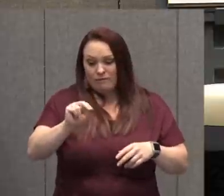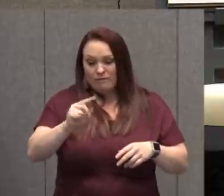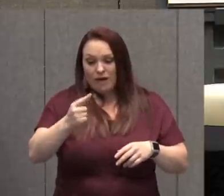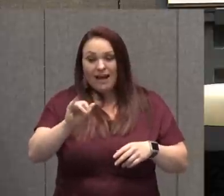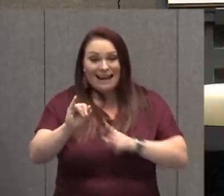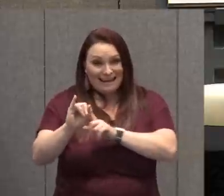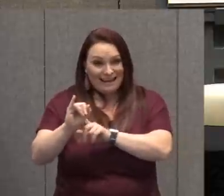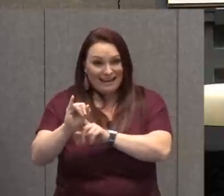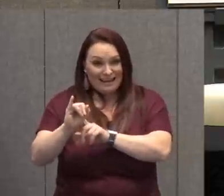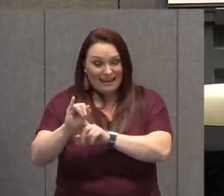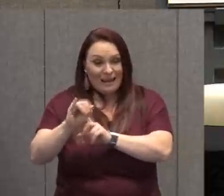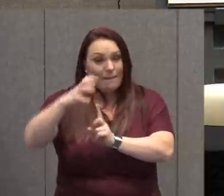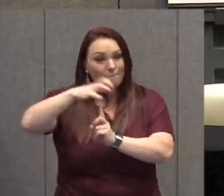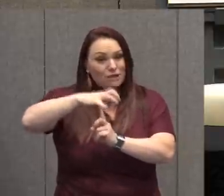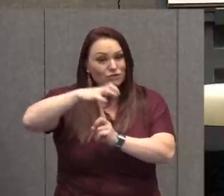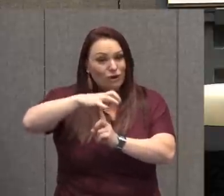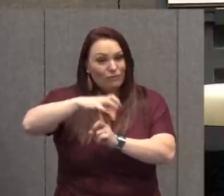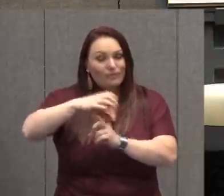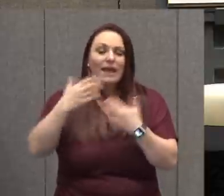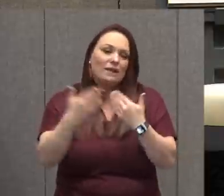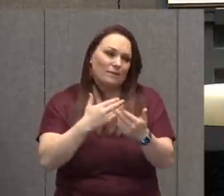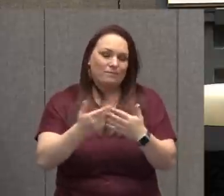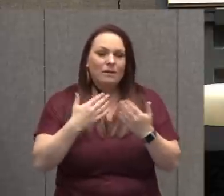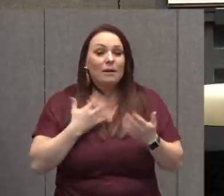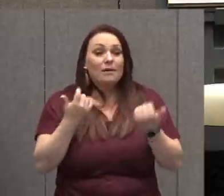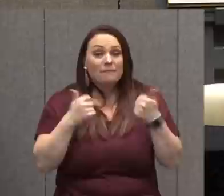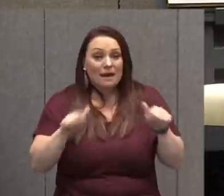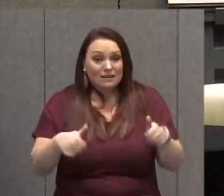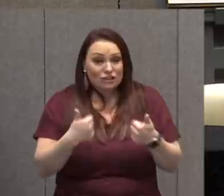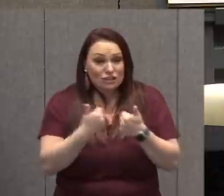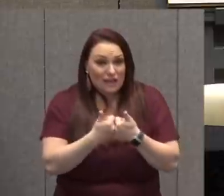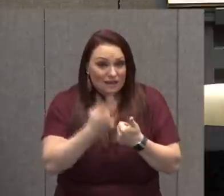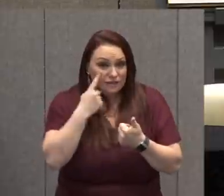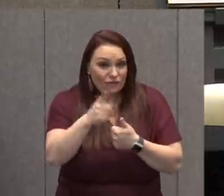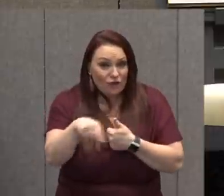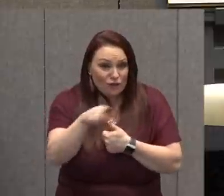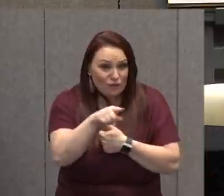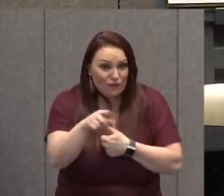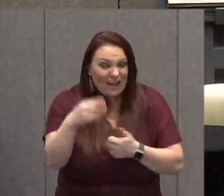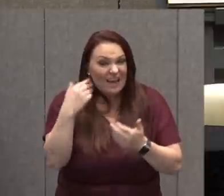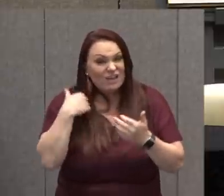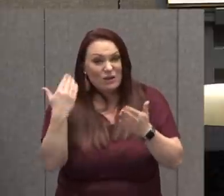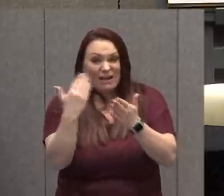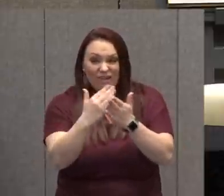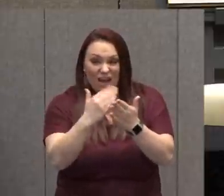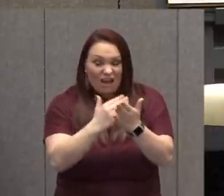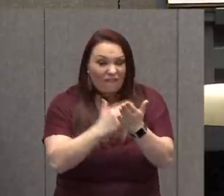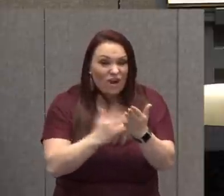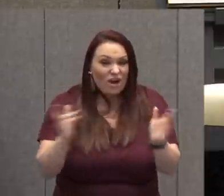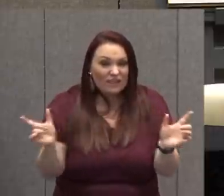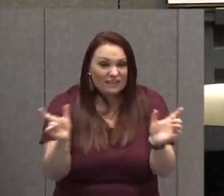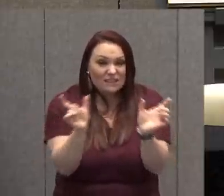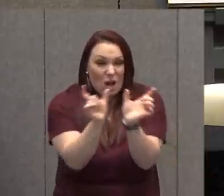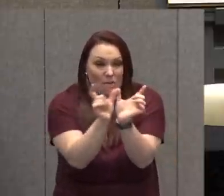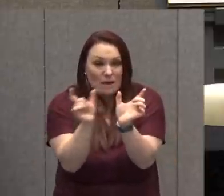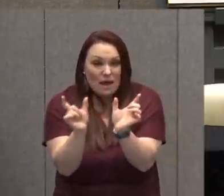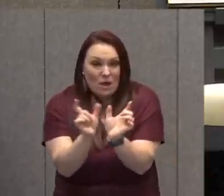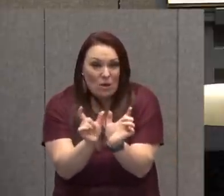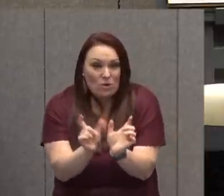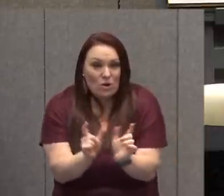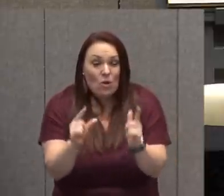to you is to please, like I said, list all the compound words you can